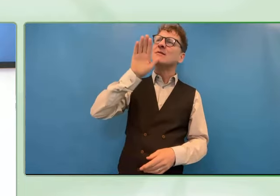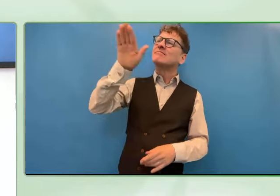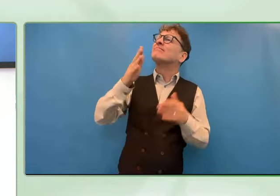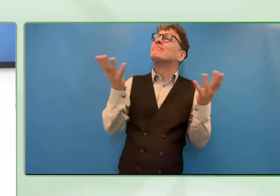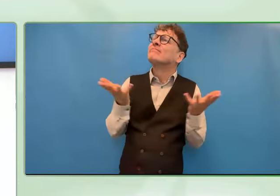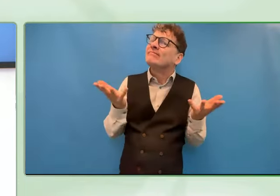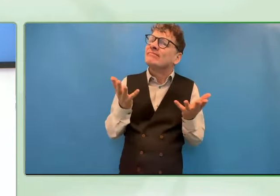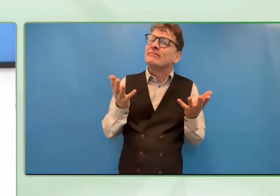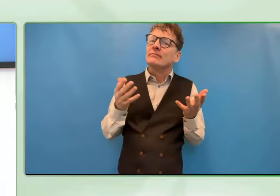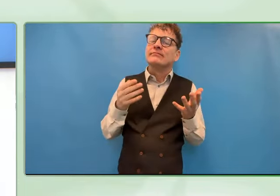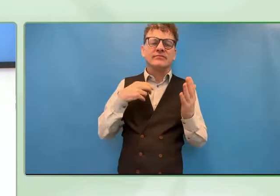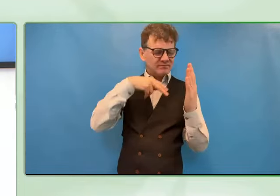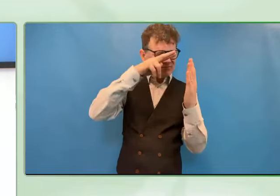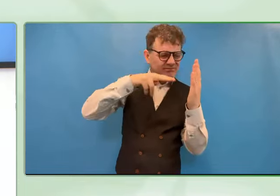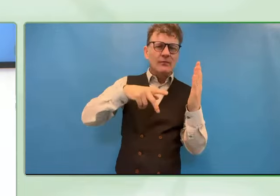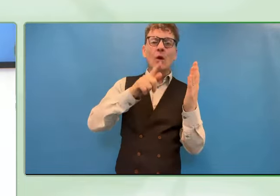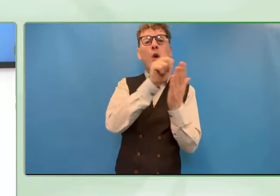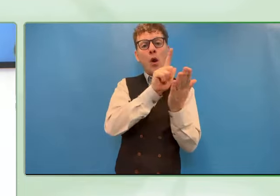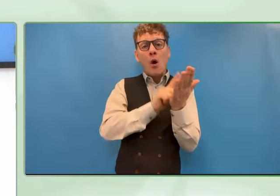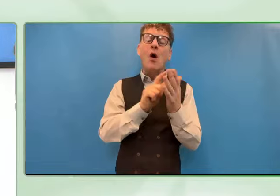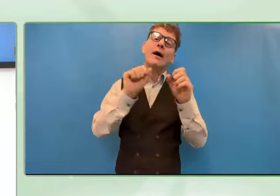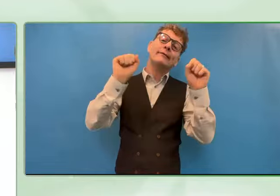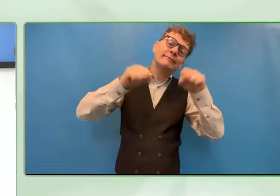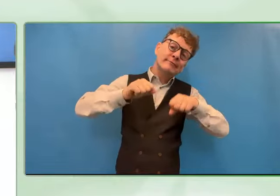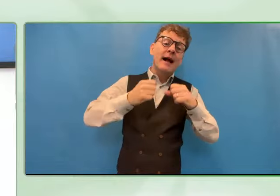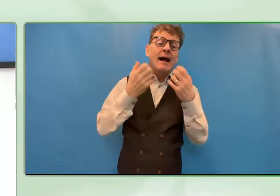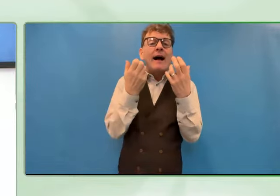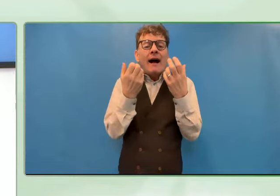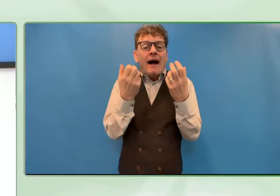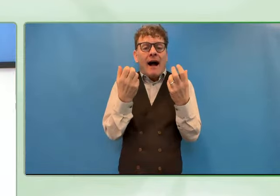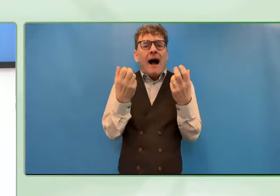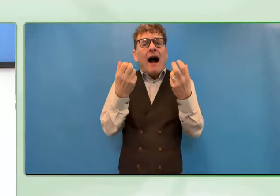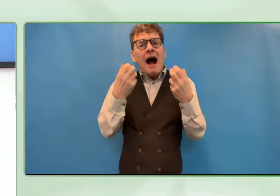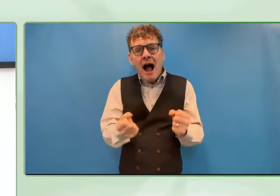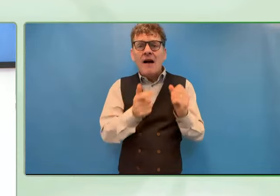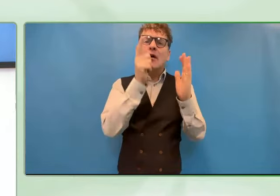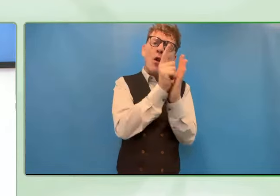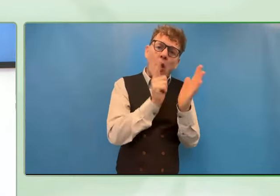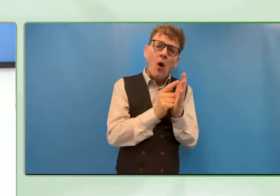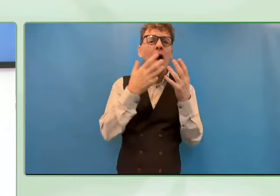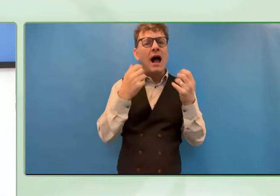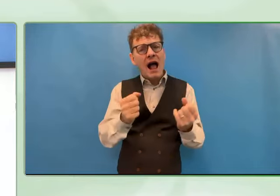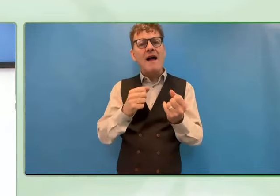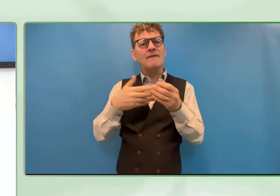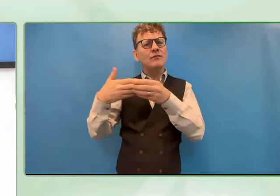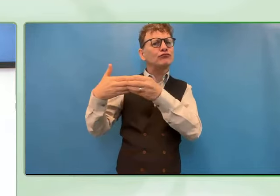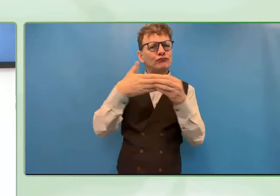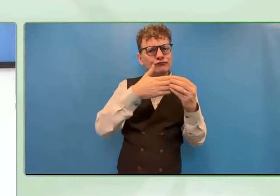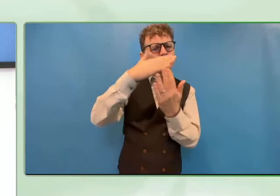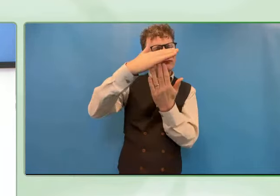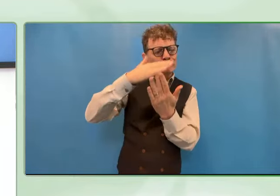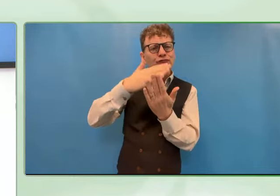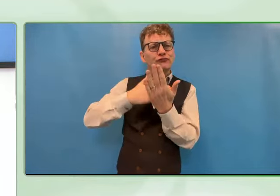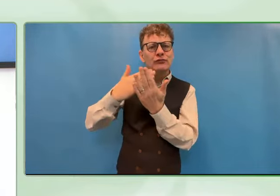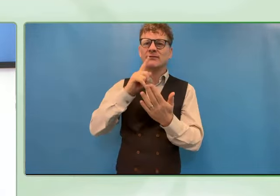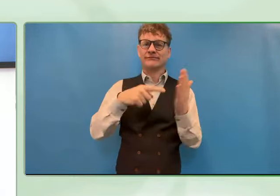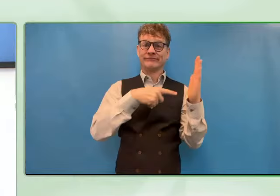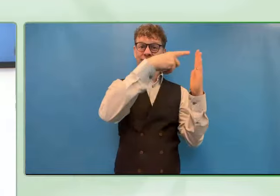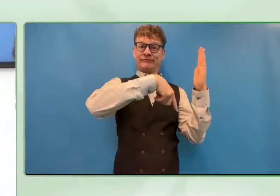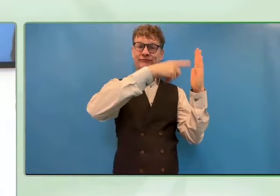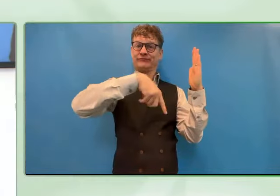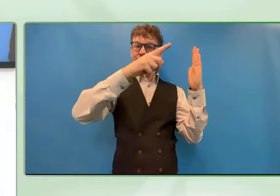the laws, and yes, there is all the kinds of laws and building codes and everything is there, but it's all in books. Nothing is on